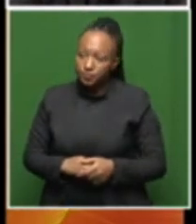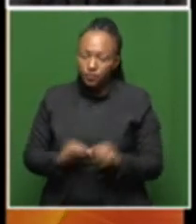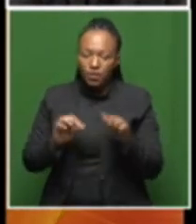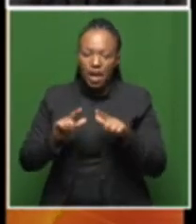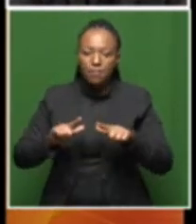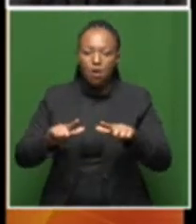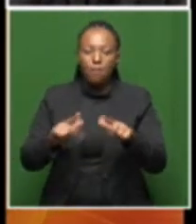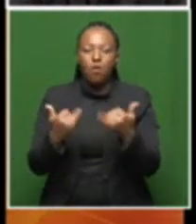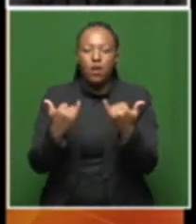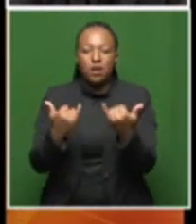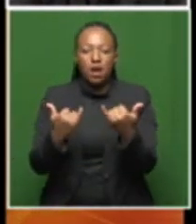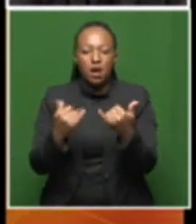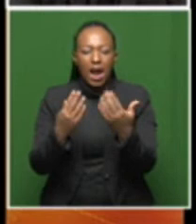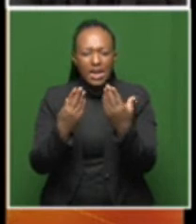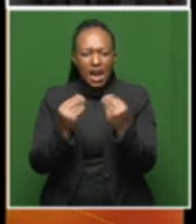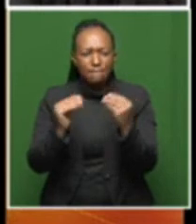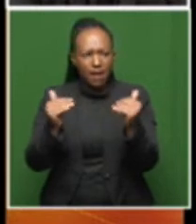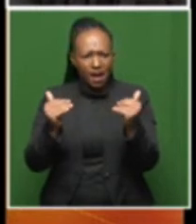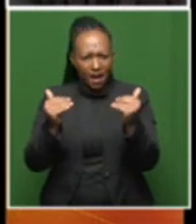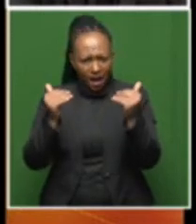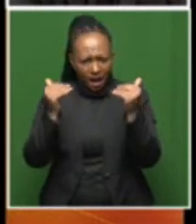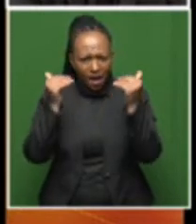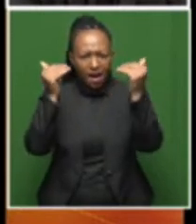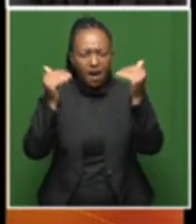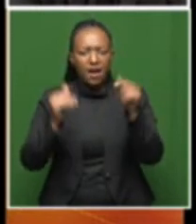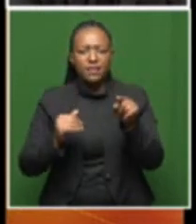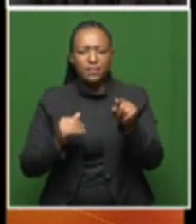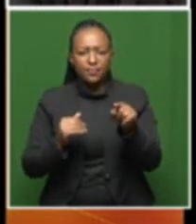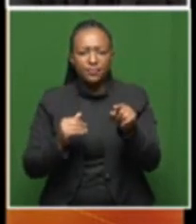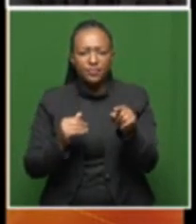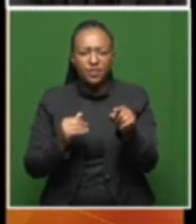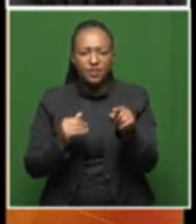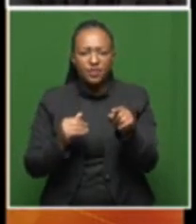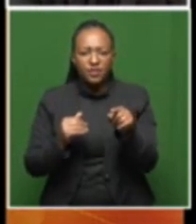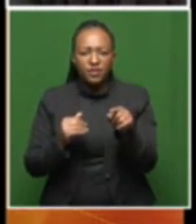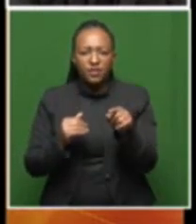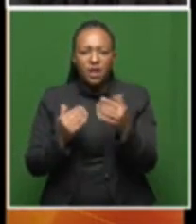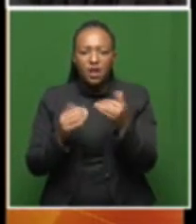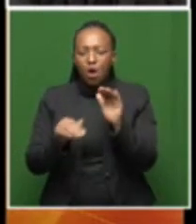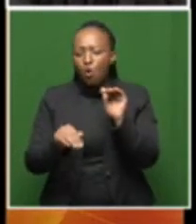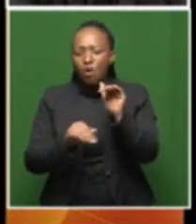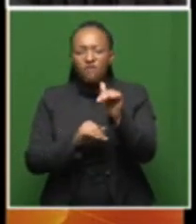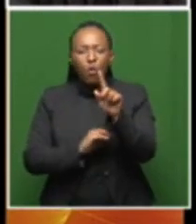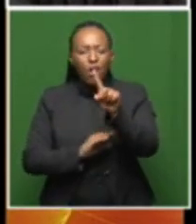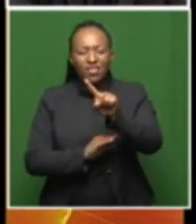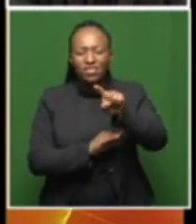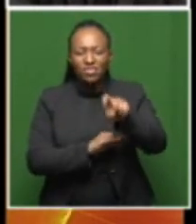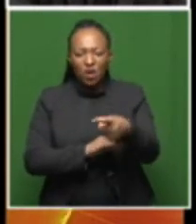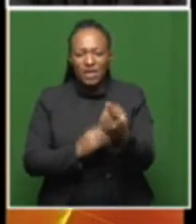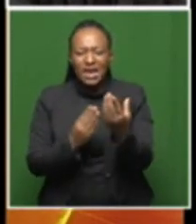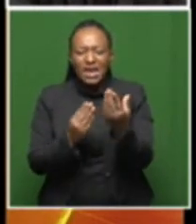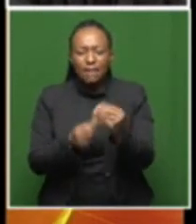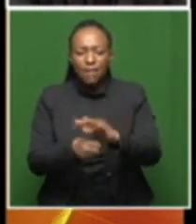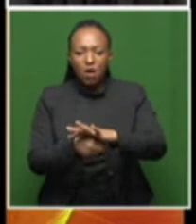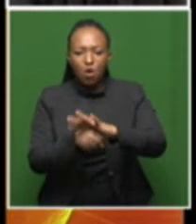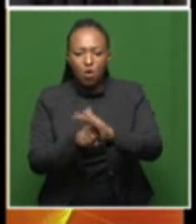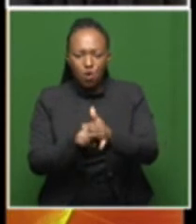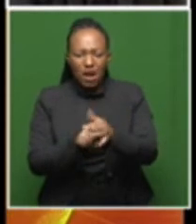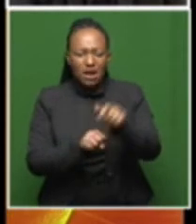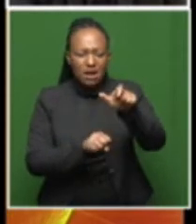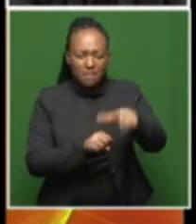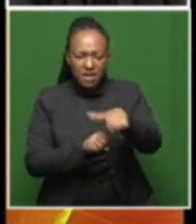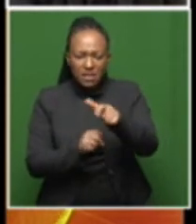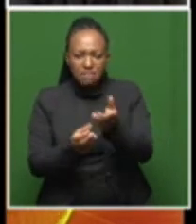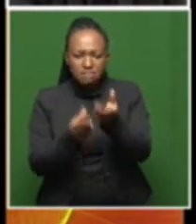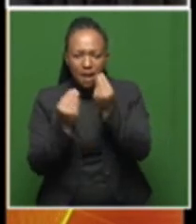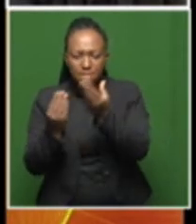is showing such a high increase. And now with over 1,000 cases in a 7-day rolling